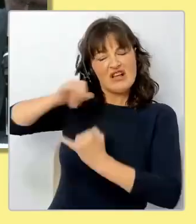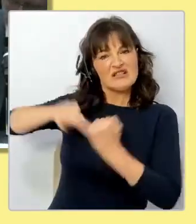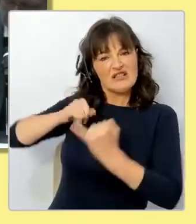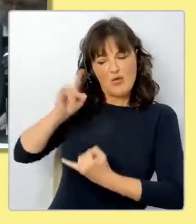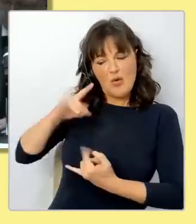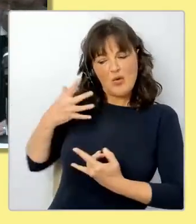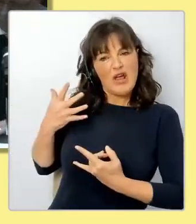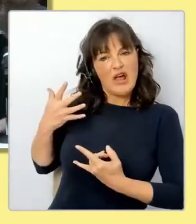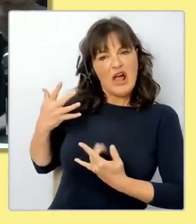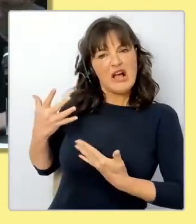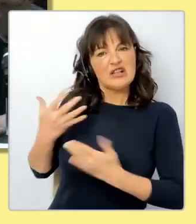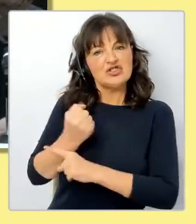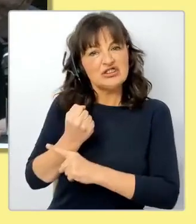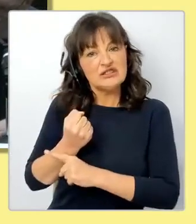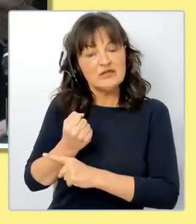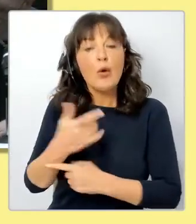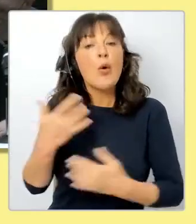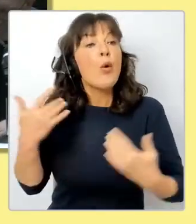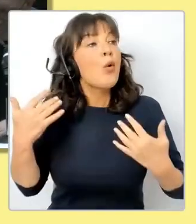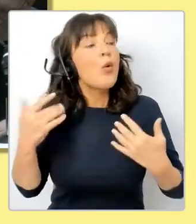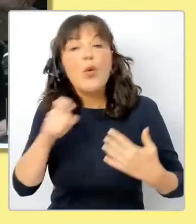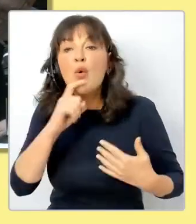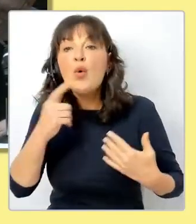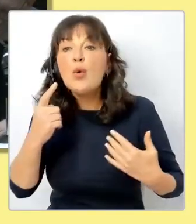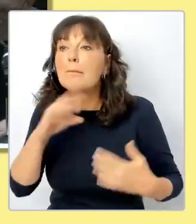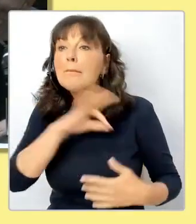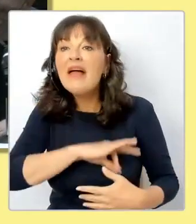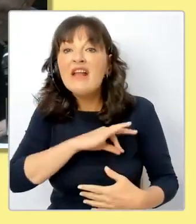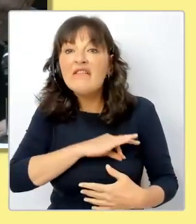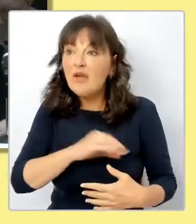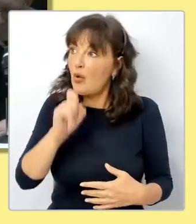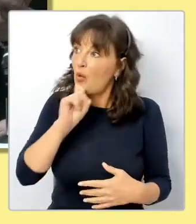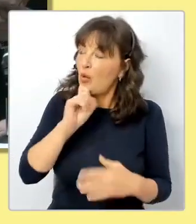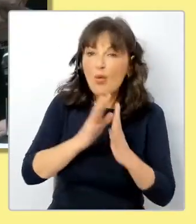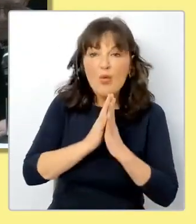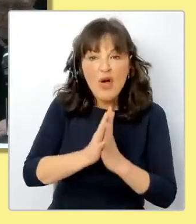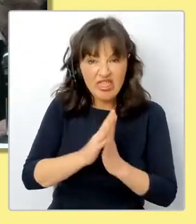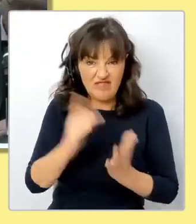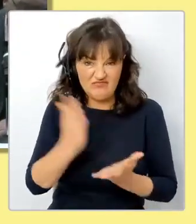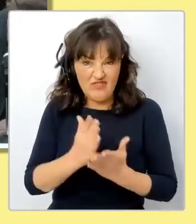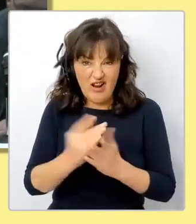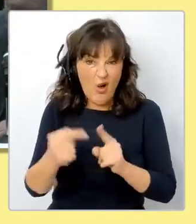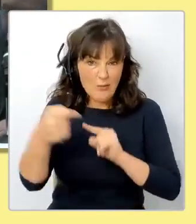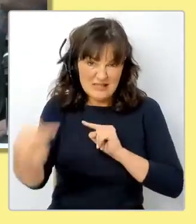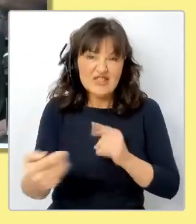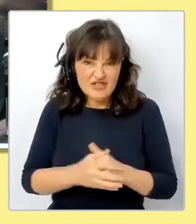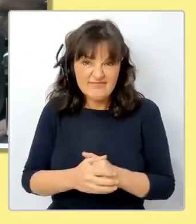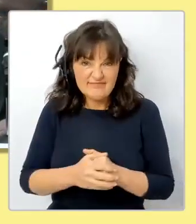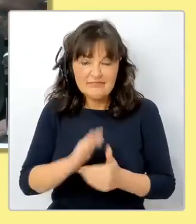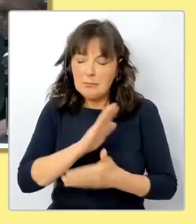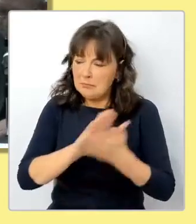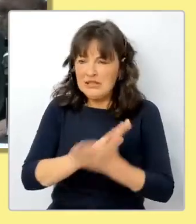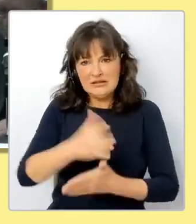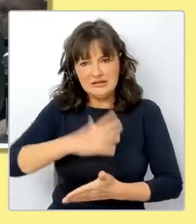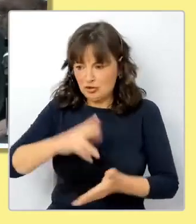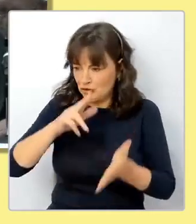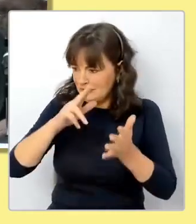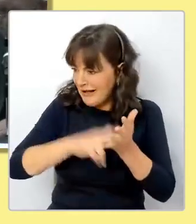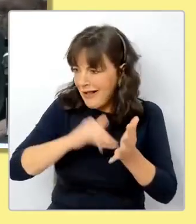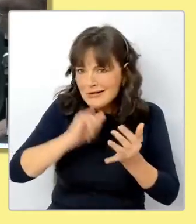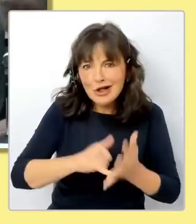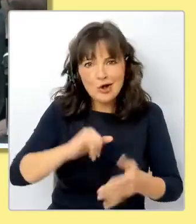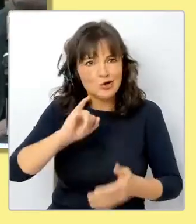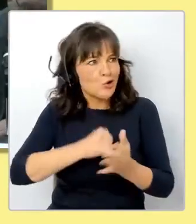who benefit are going to be our opponents. So let's make sure that we are building upon that excellent legacy that Nicola Sturgeon, John Swinney and others